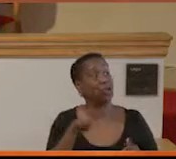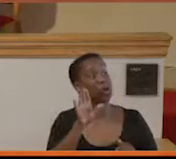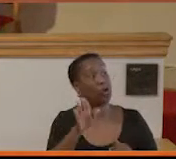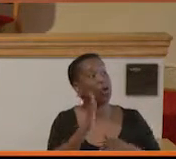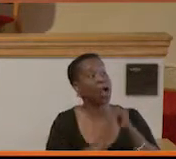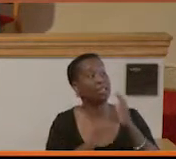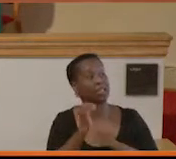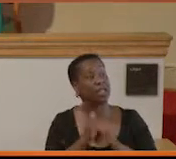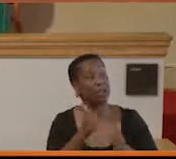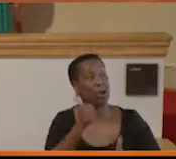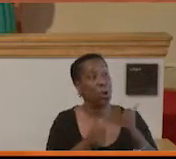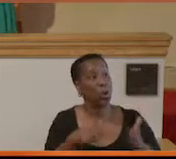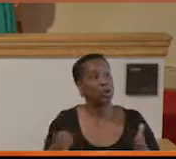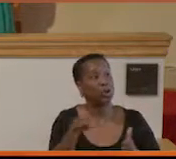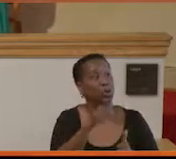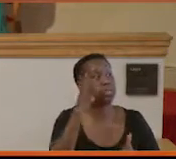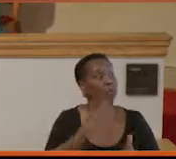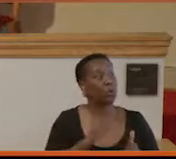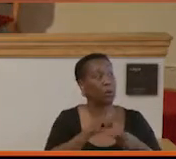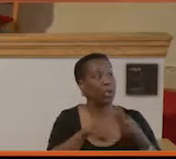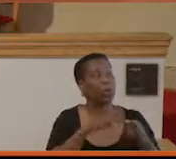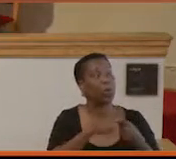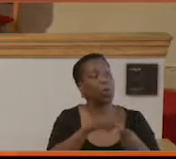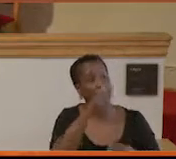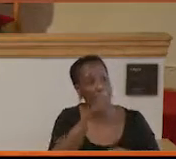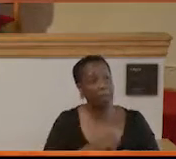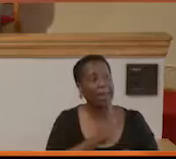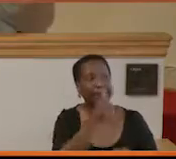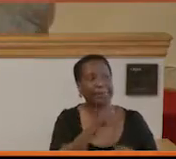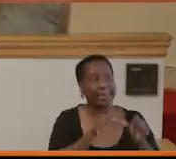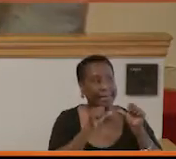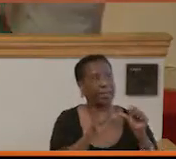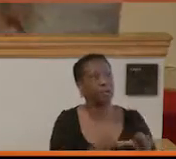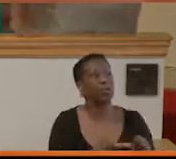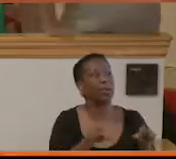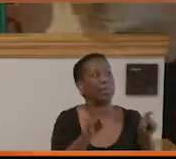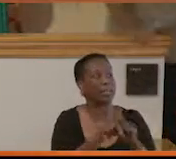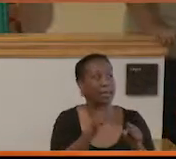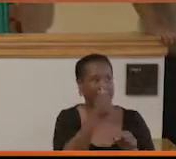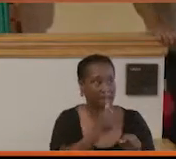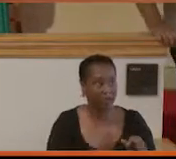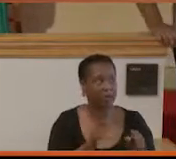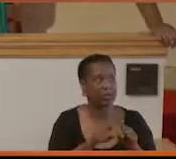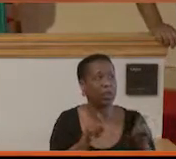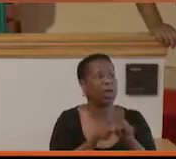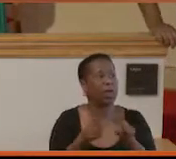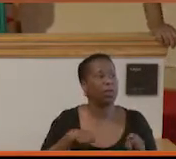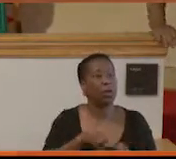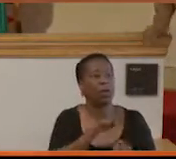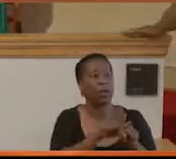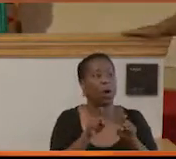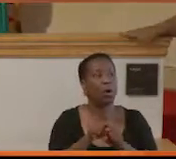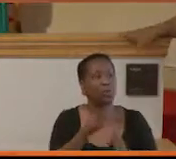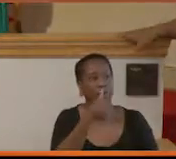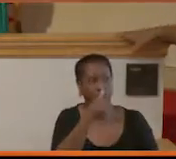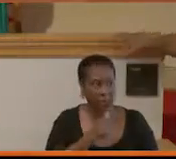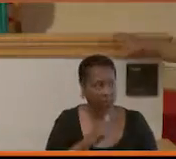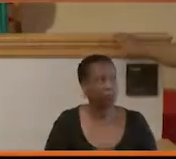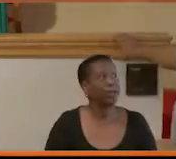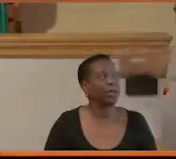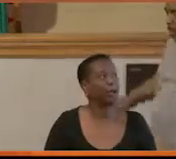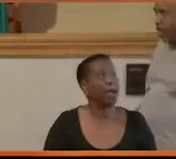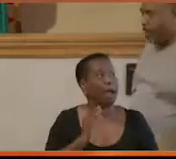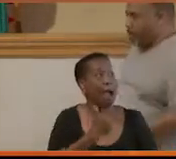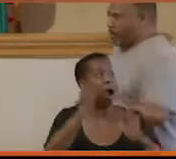is for your consolation, which you experience when you patiently endure the same suffering that we are also